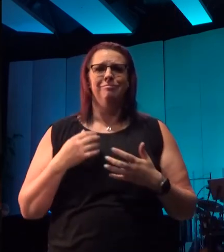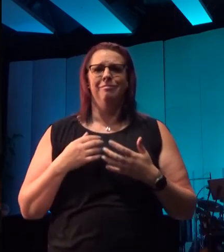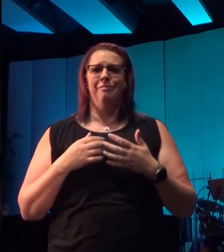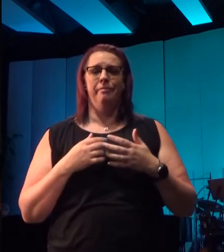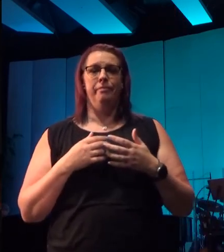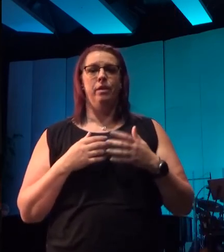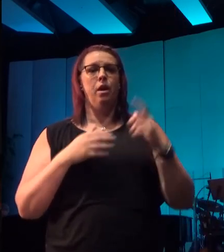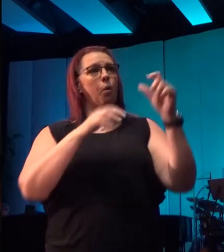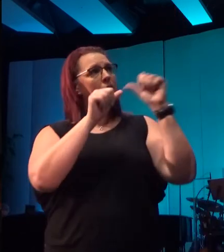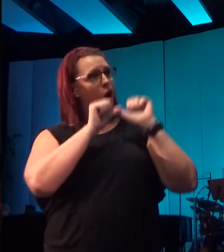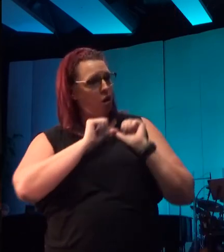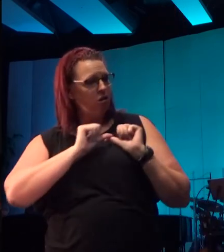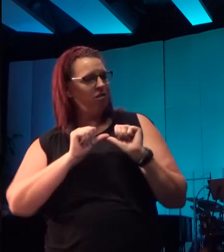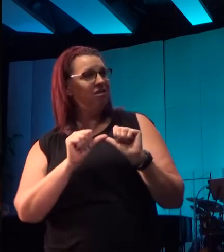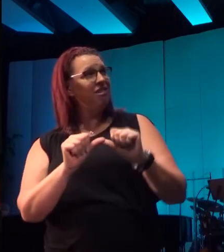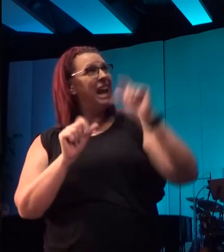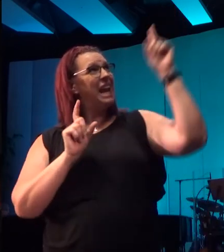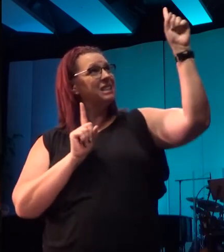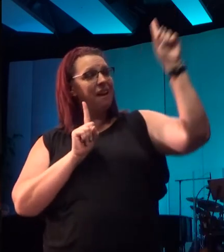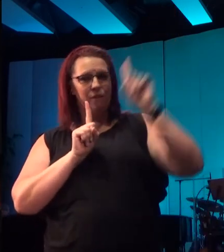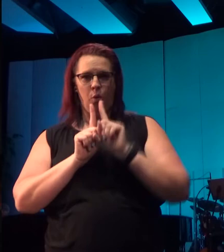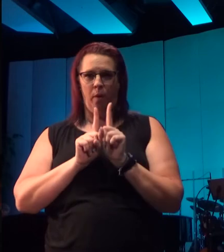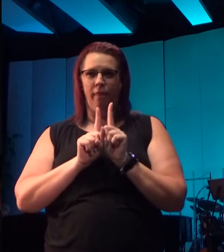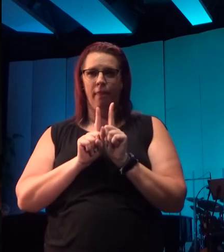Ever with and within us,